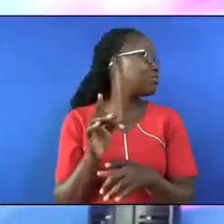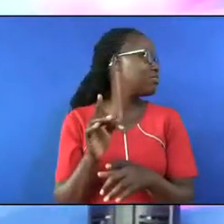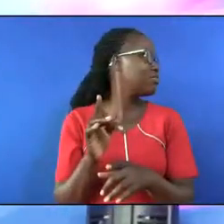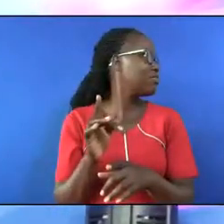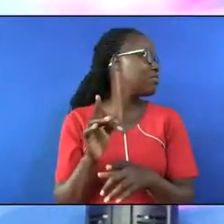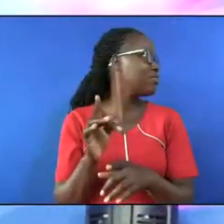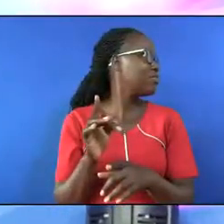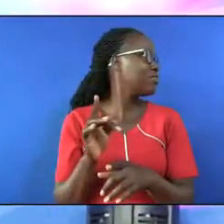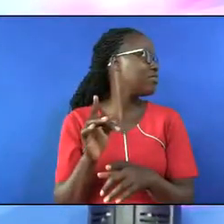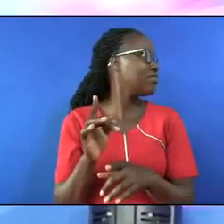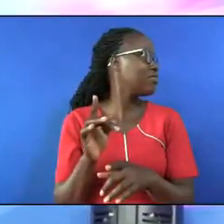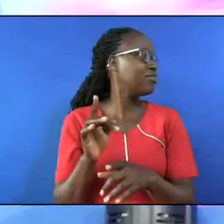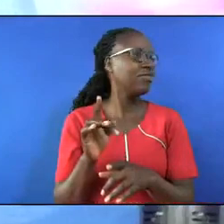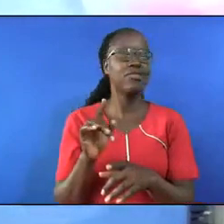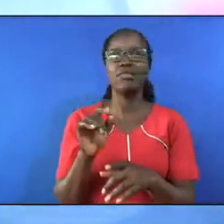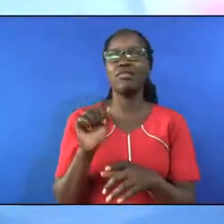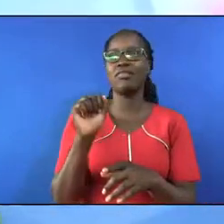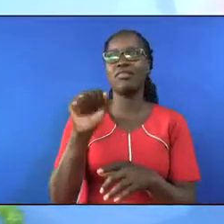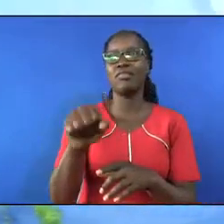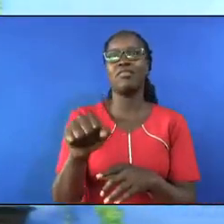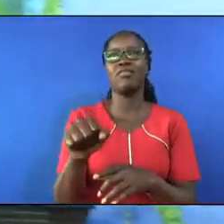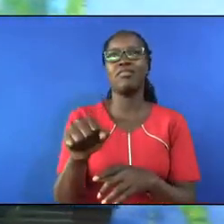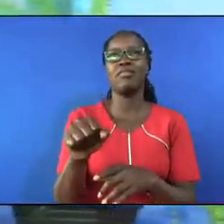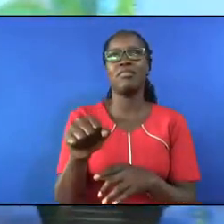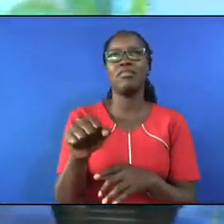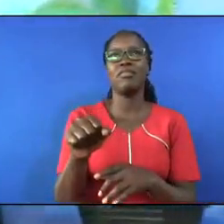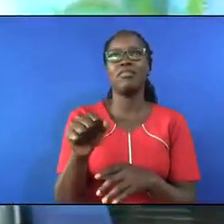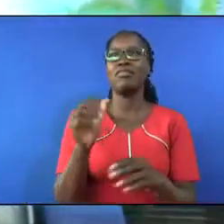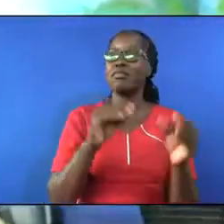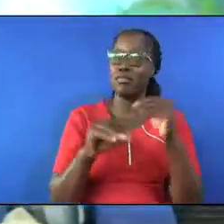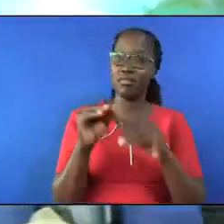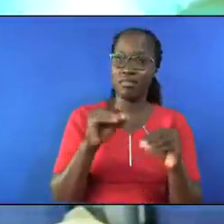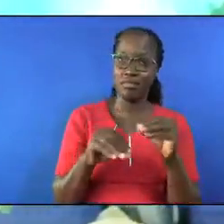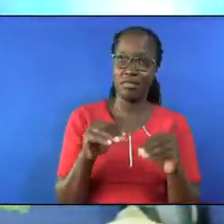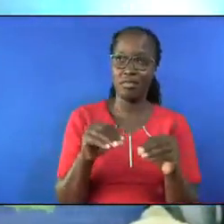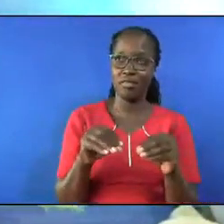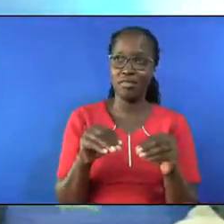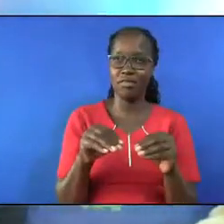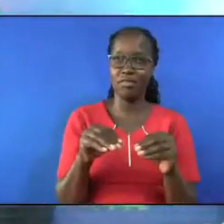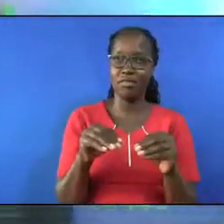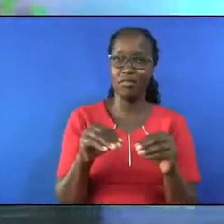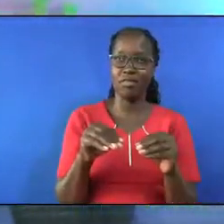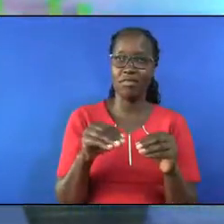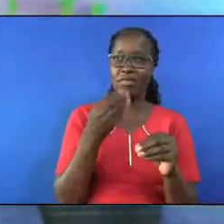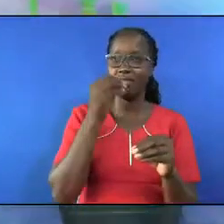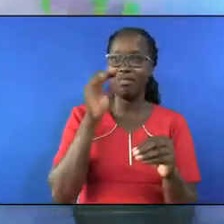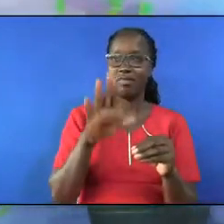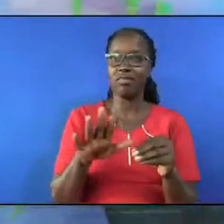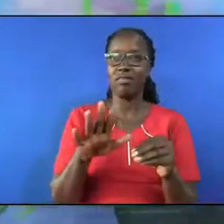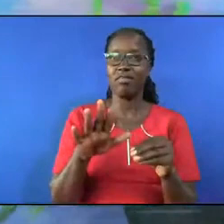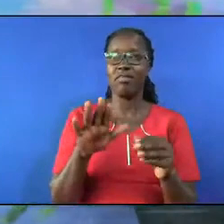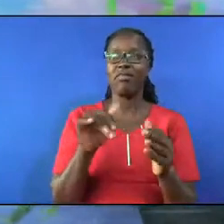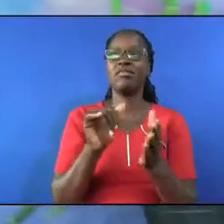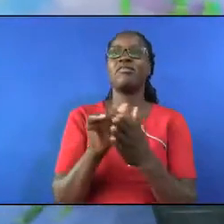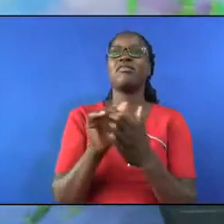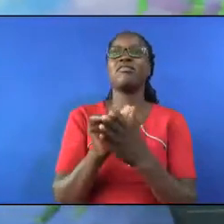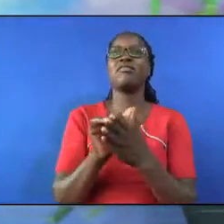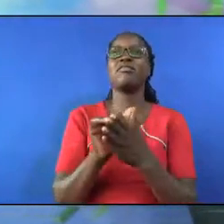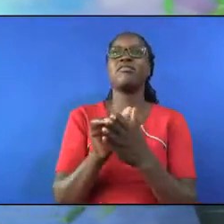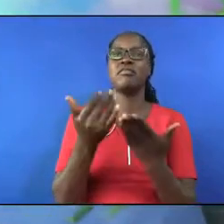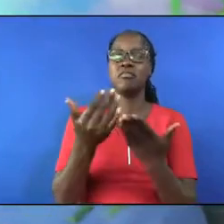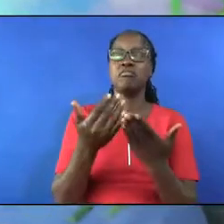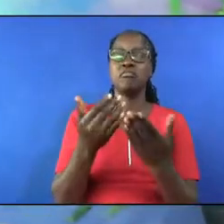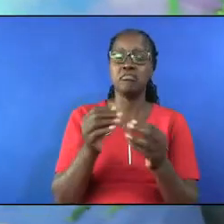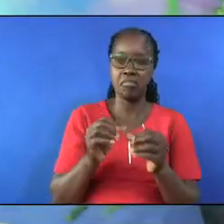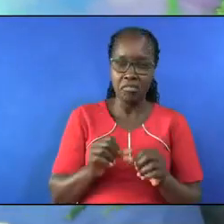but as parents, you can actually contribute to a curse that will go on for generations.